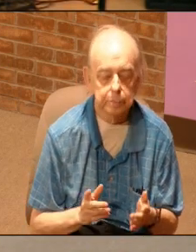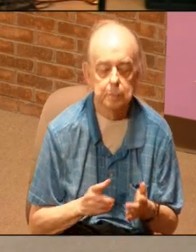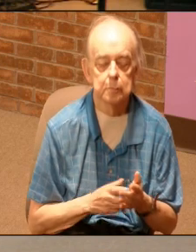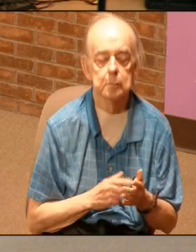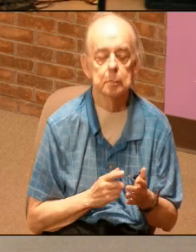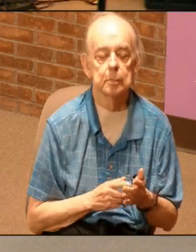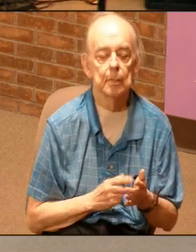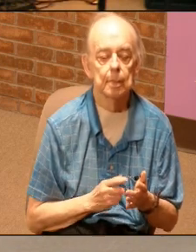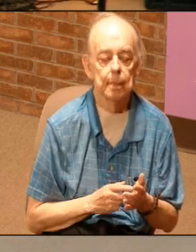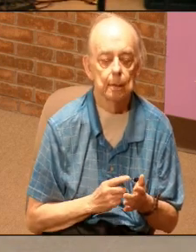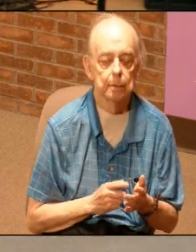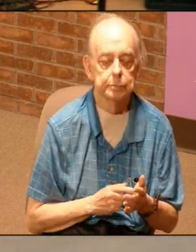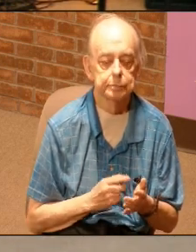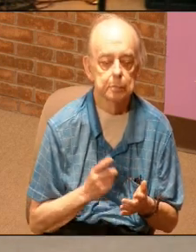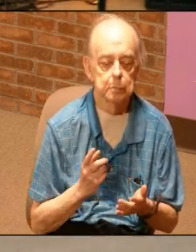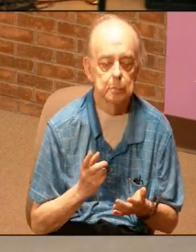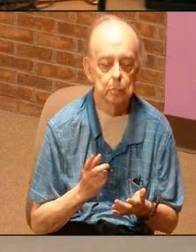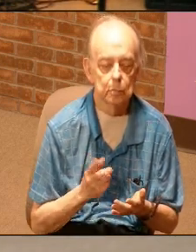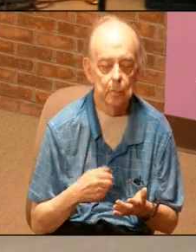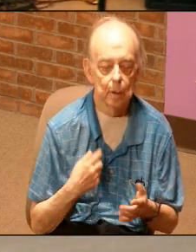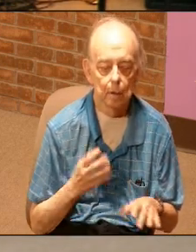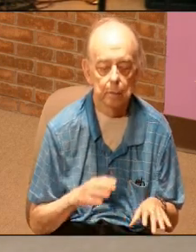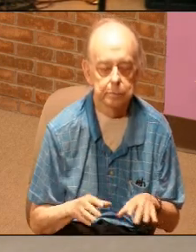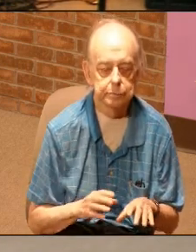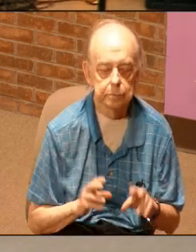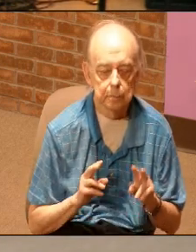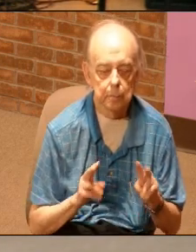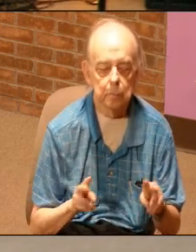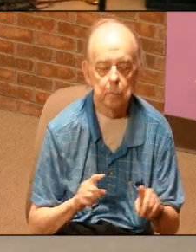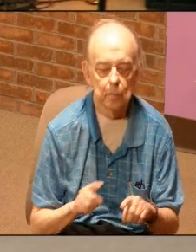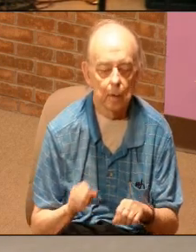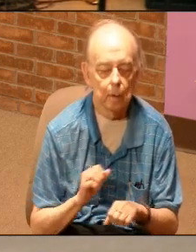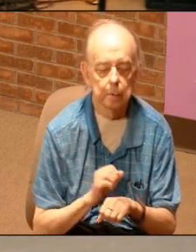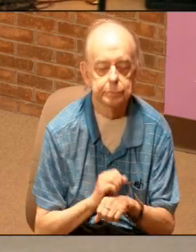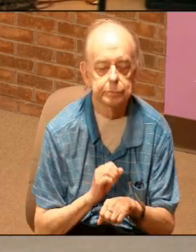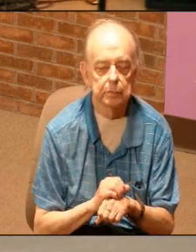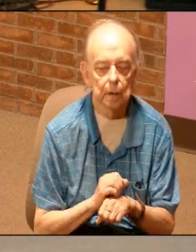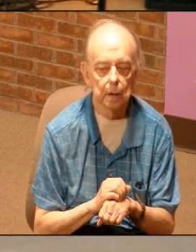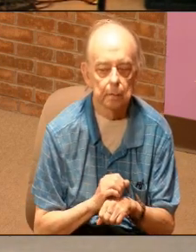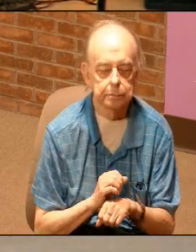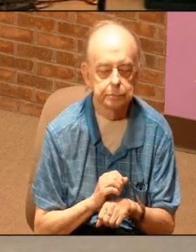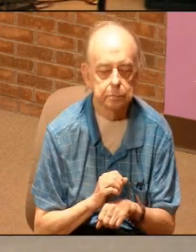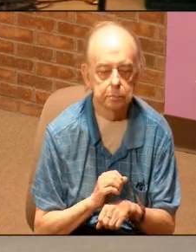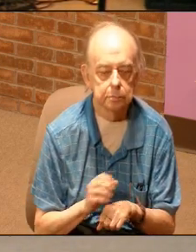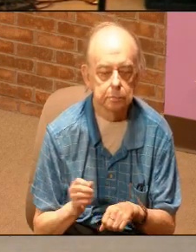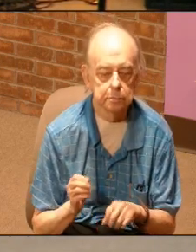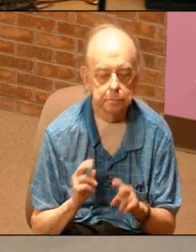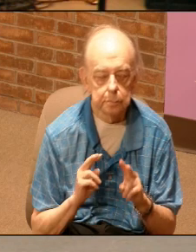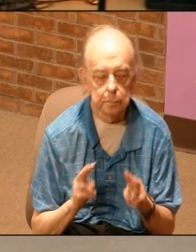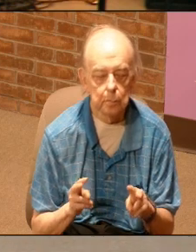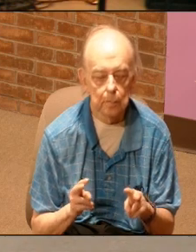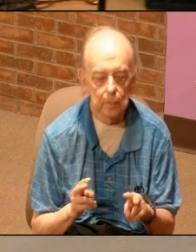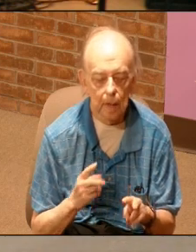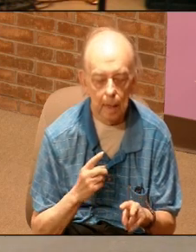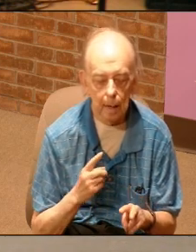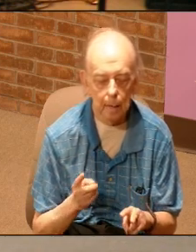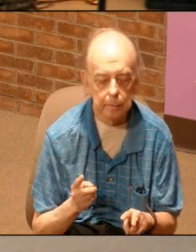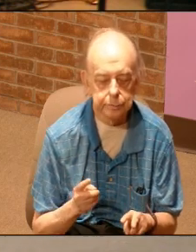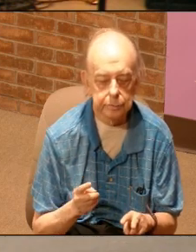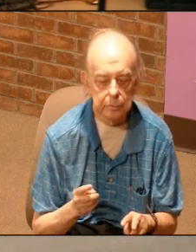sometimes what we need to do is look at those habits, and we've got to look at it and say,